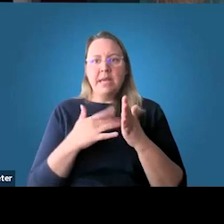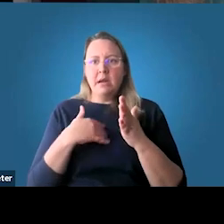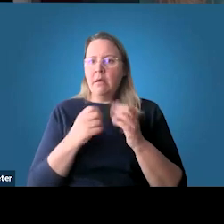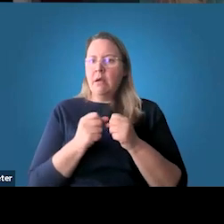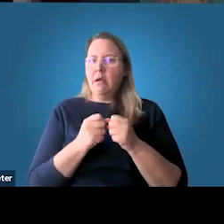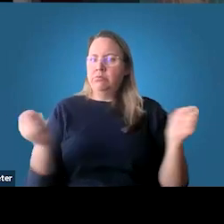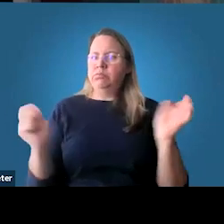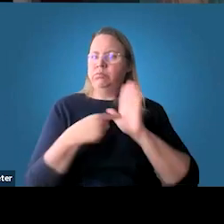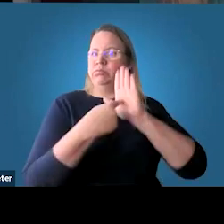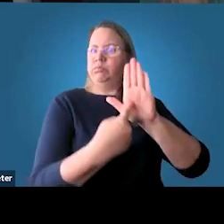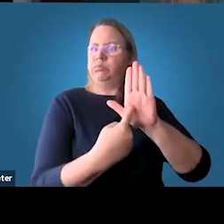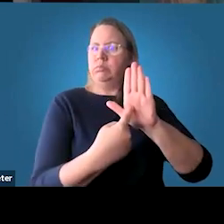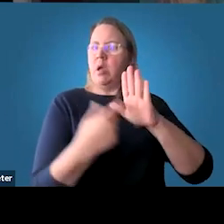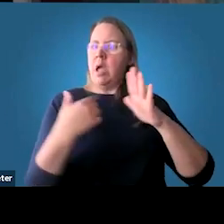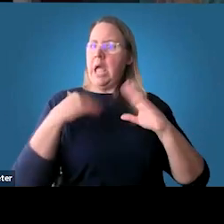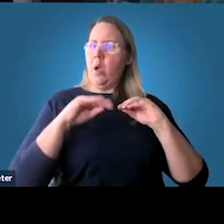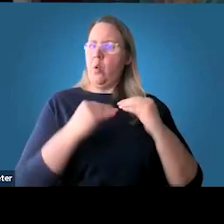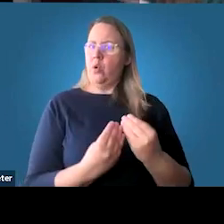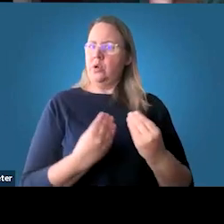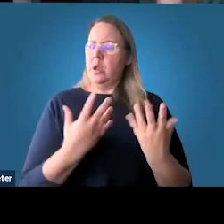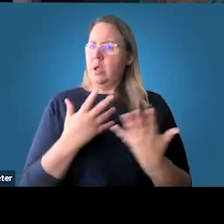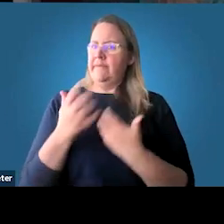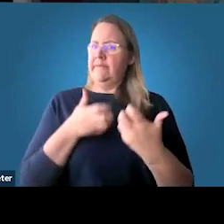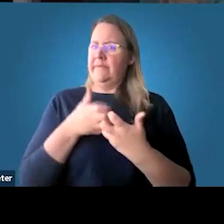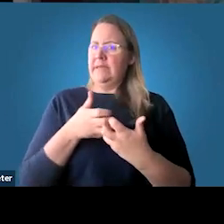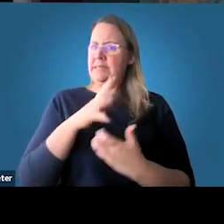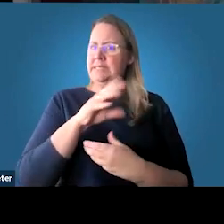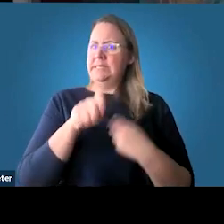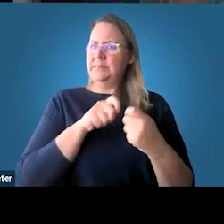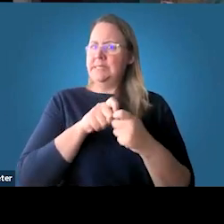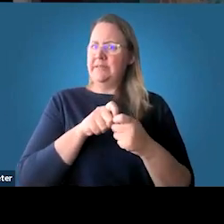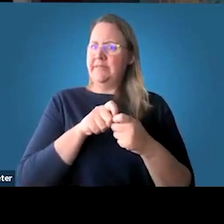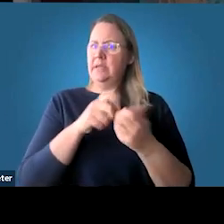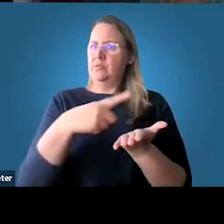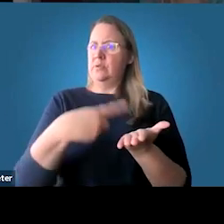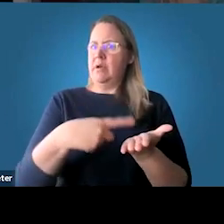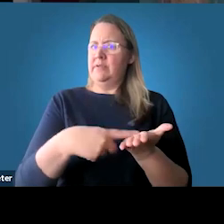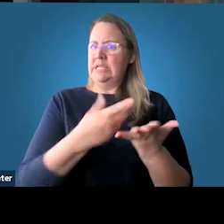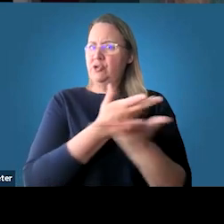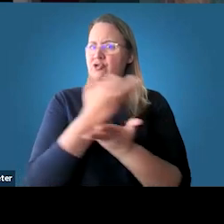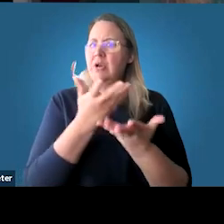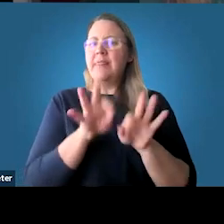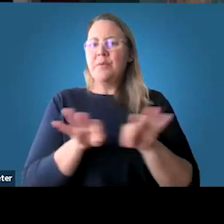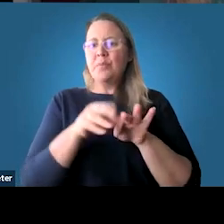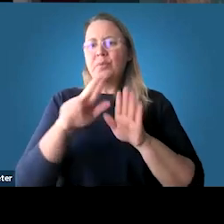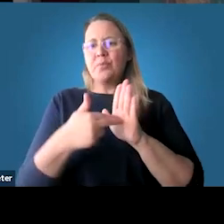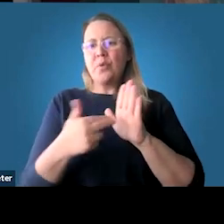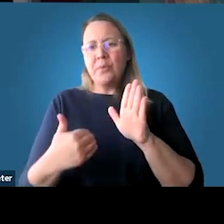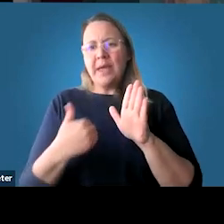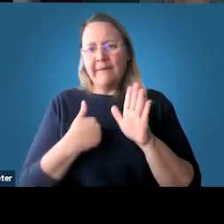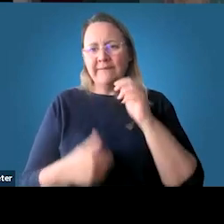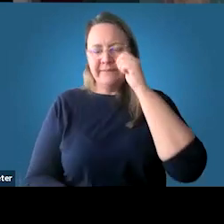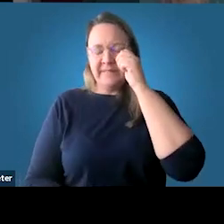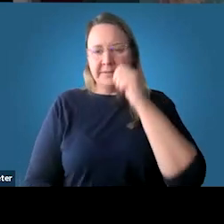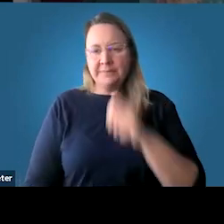could showcase how our organization fits into the issue area landscape and the unique and the important role that we were playing within